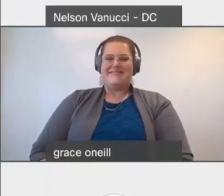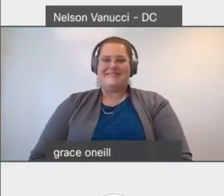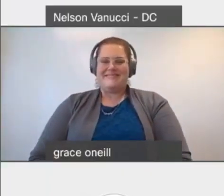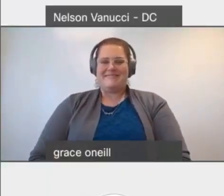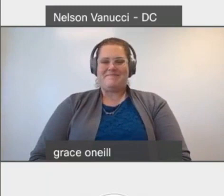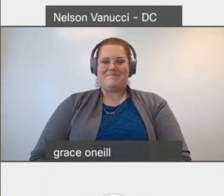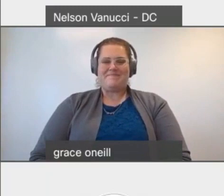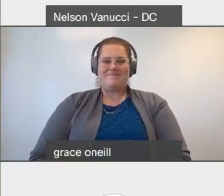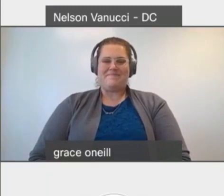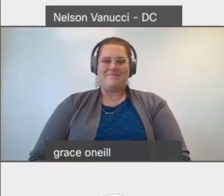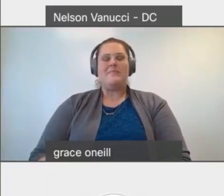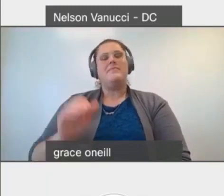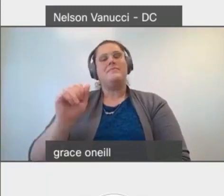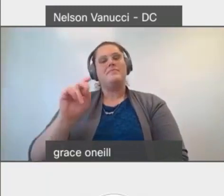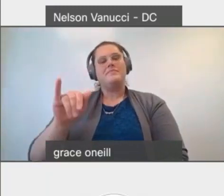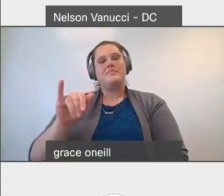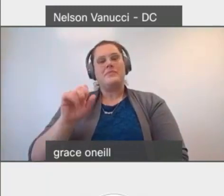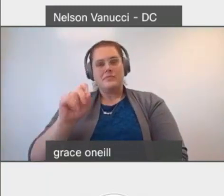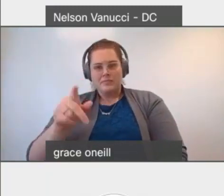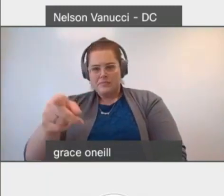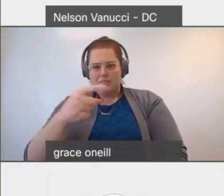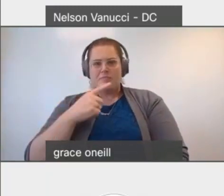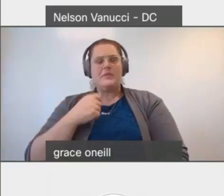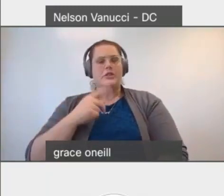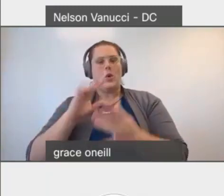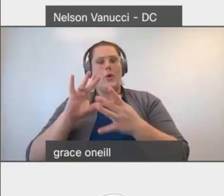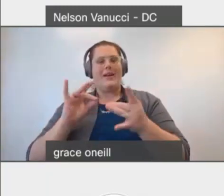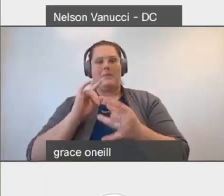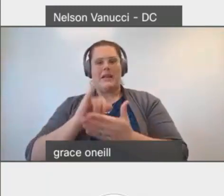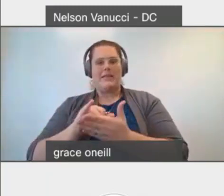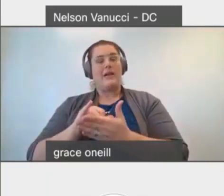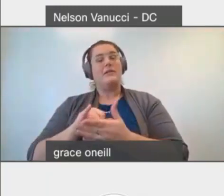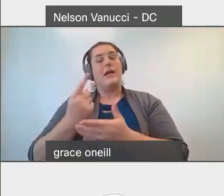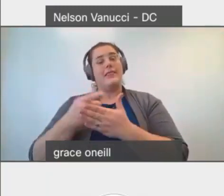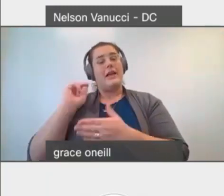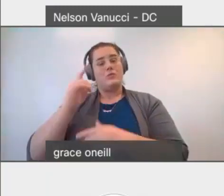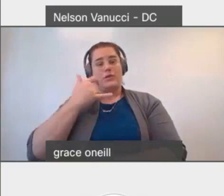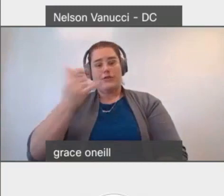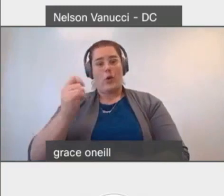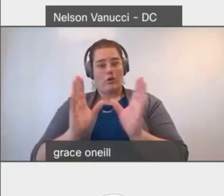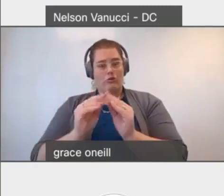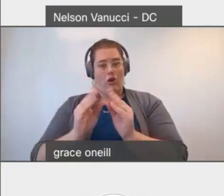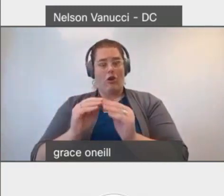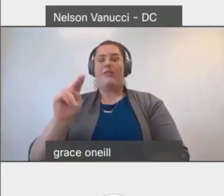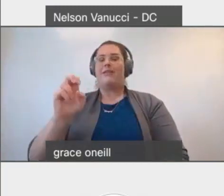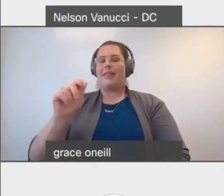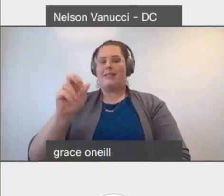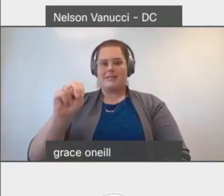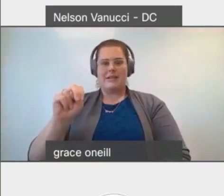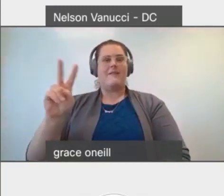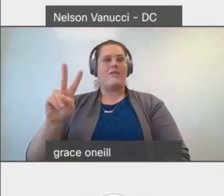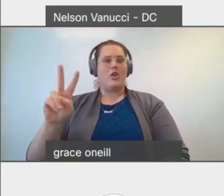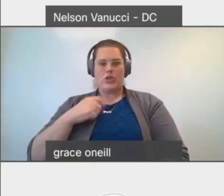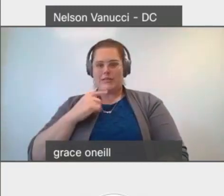So at the end of last week's call, Nelson Vanucci reiterated the DC Health guidance that a